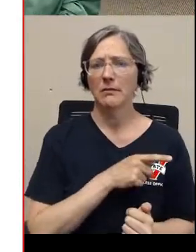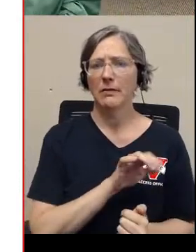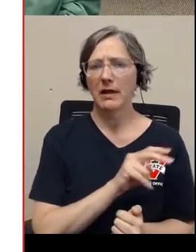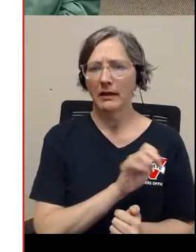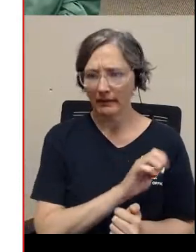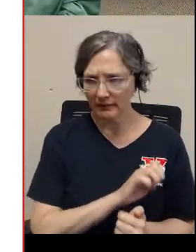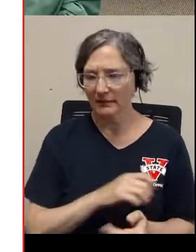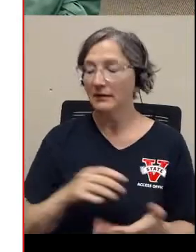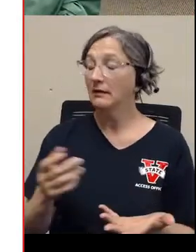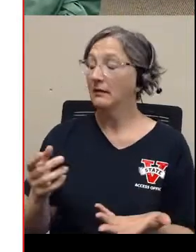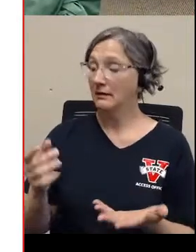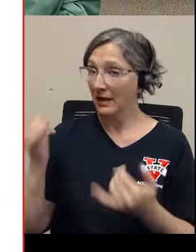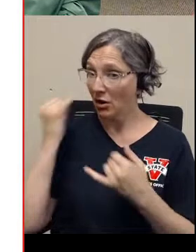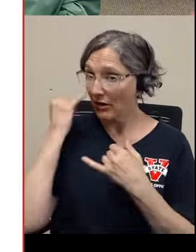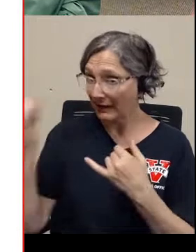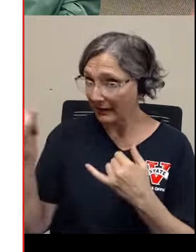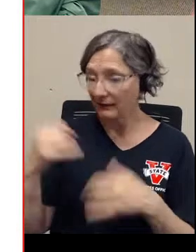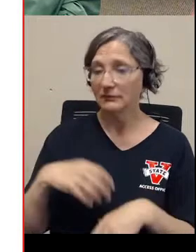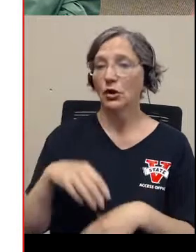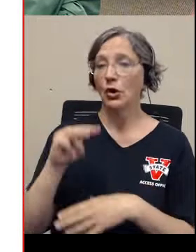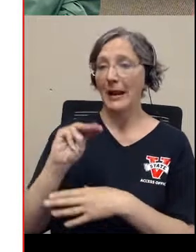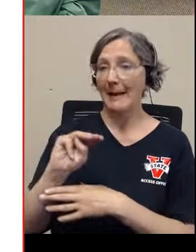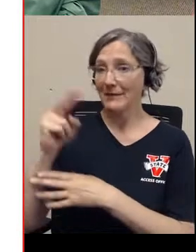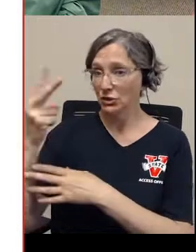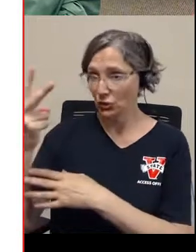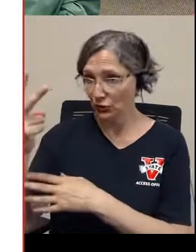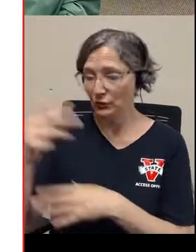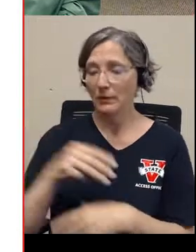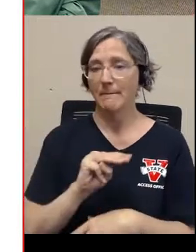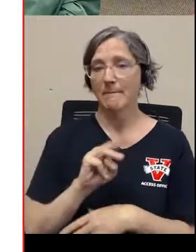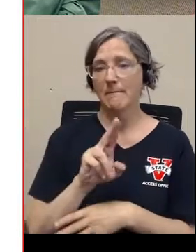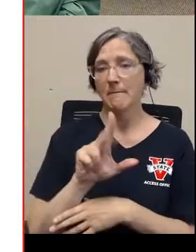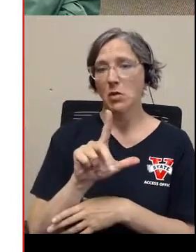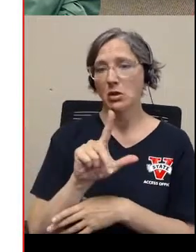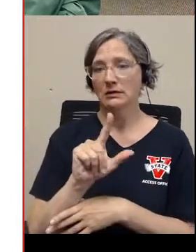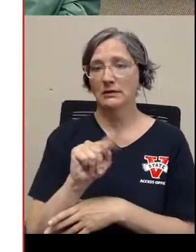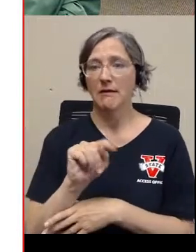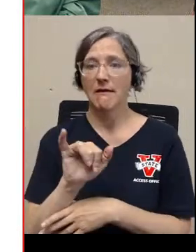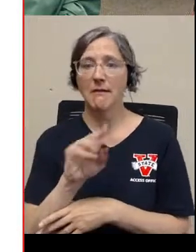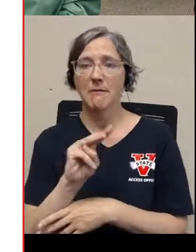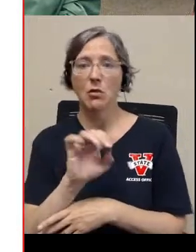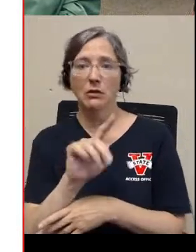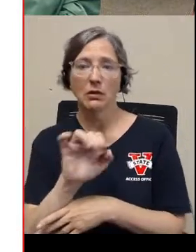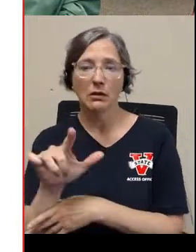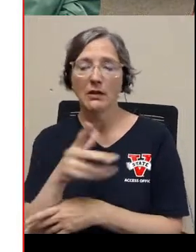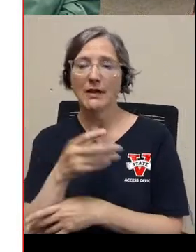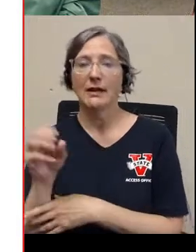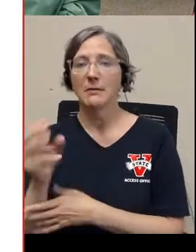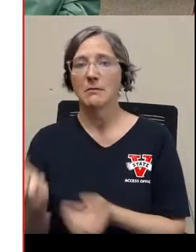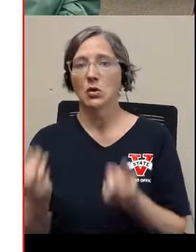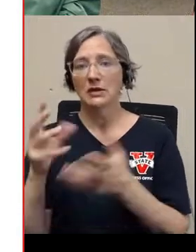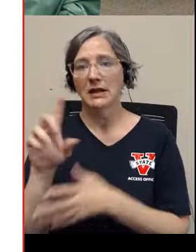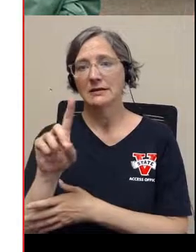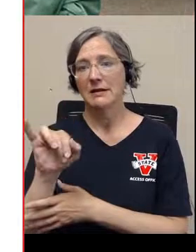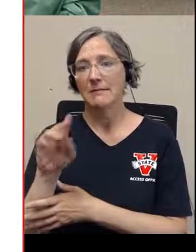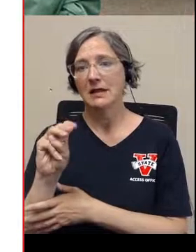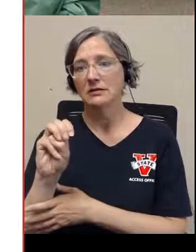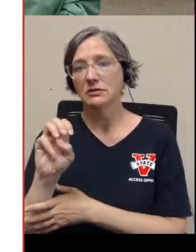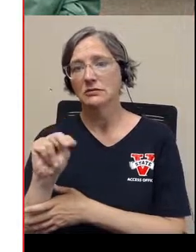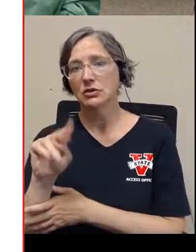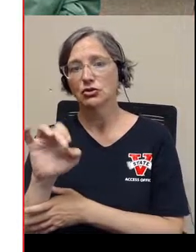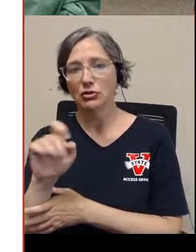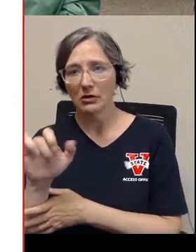M2 multimodal and our multidimensional planning can help us address